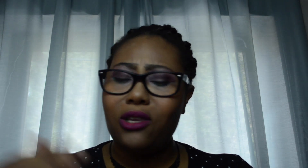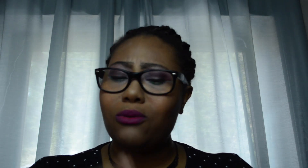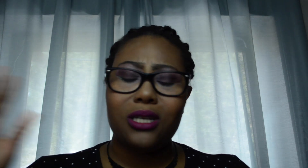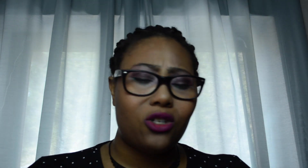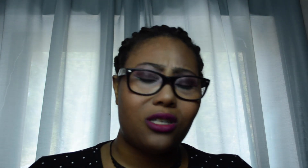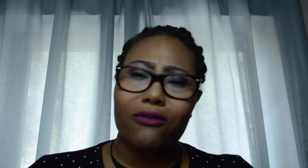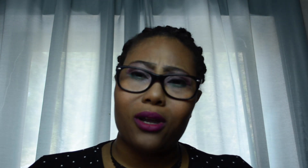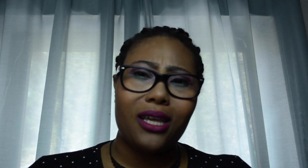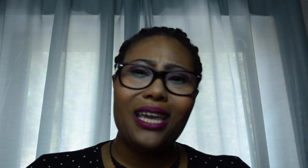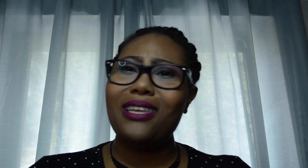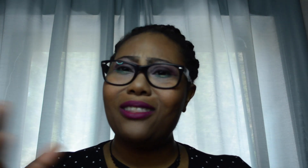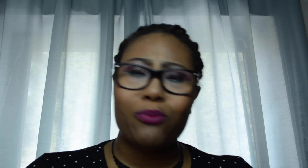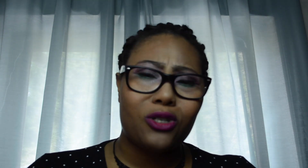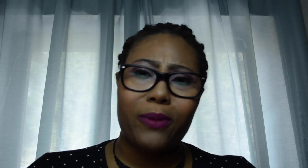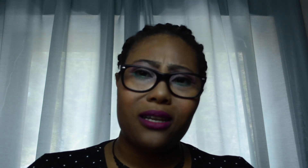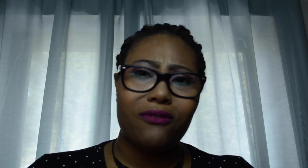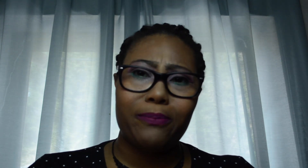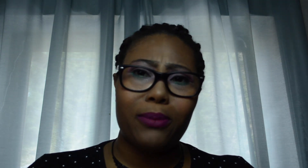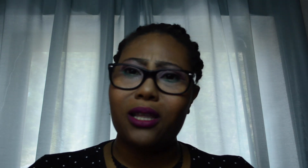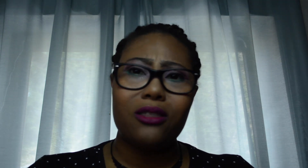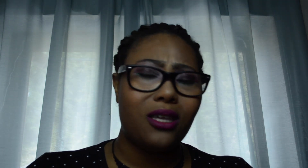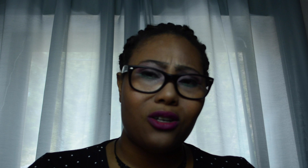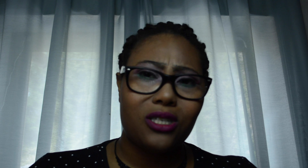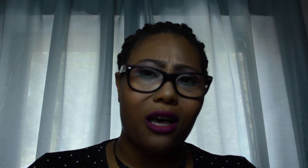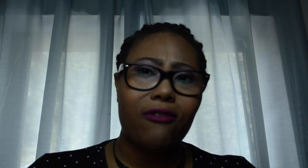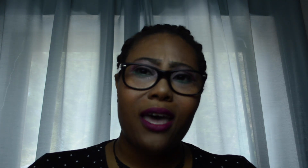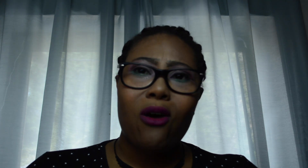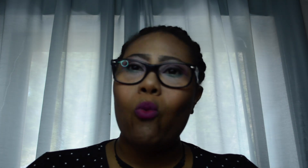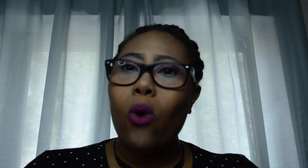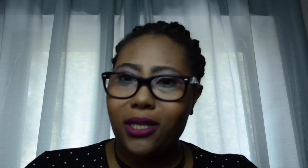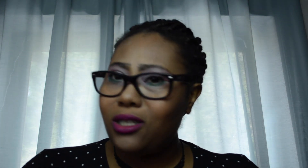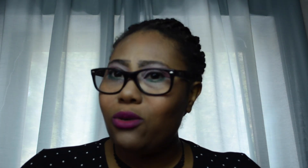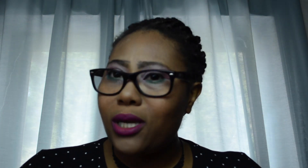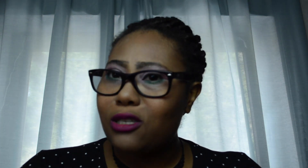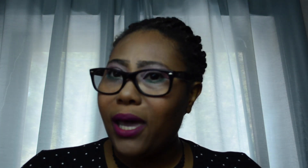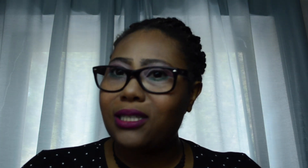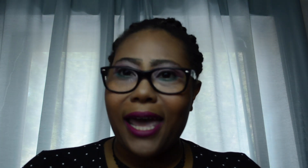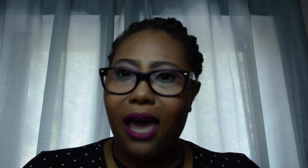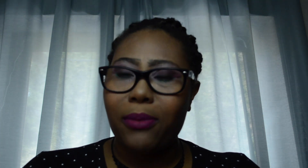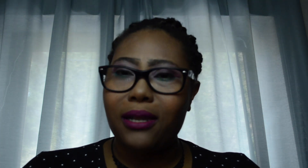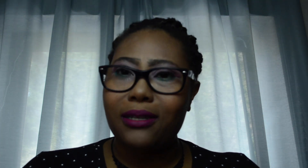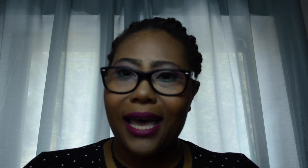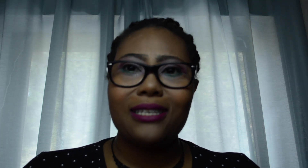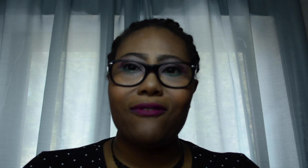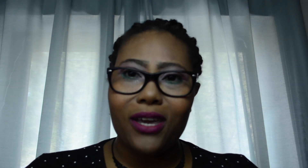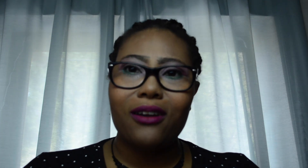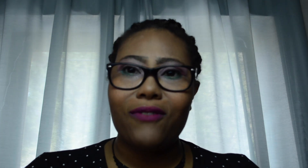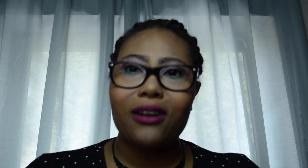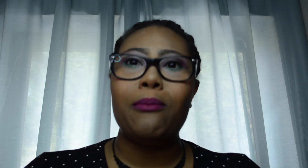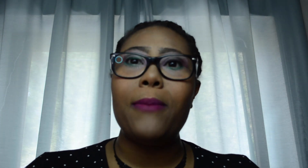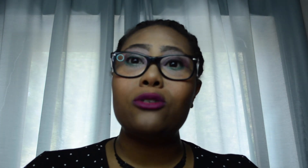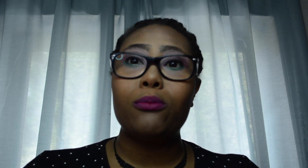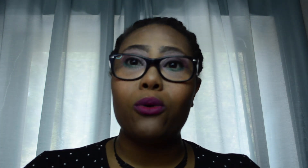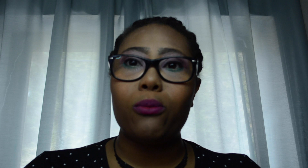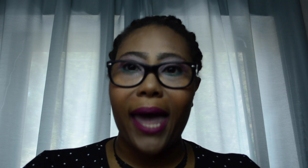time, and you don't set yourself around any other perspective but other than yourself, what do you expect to happen? That is a very,